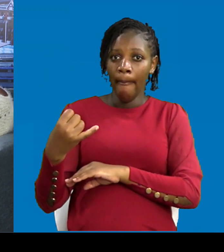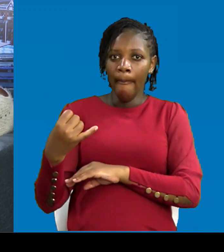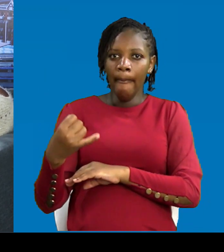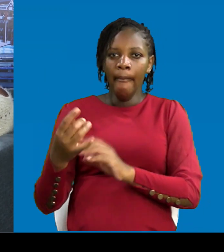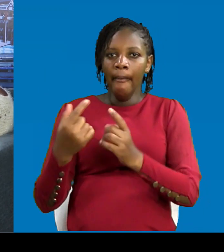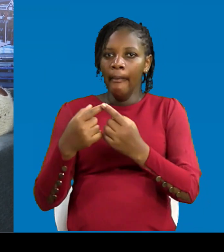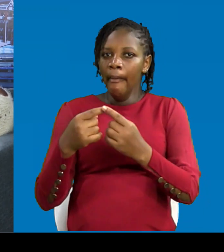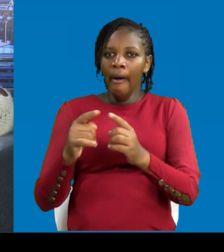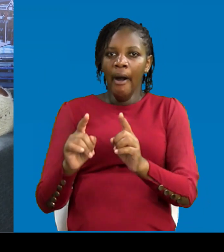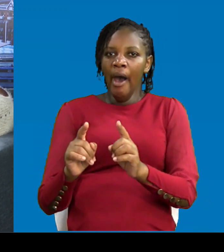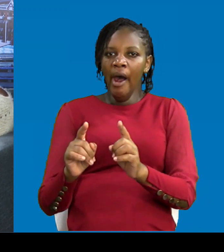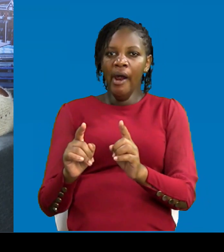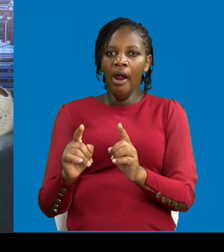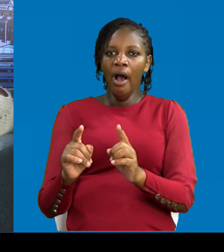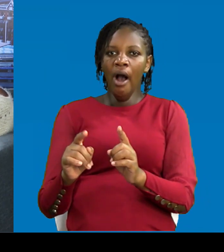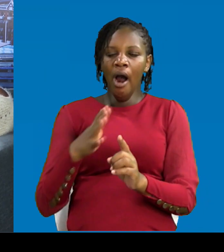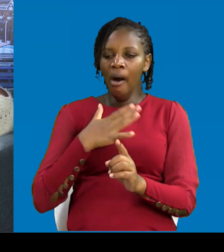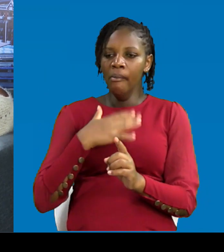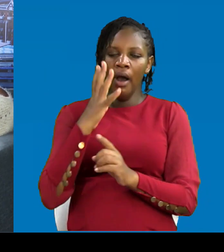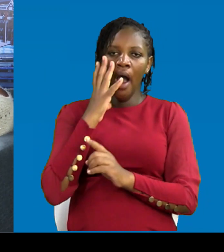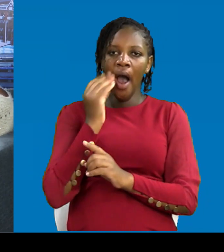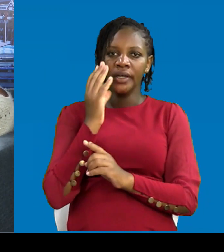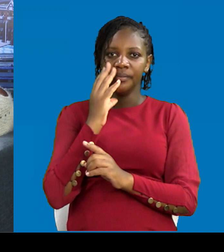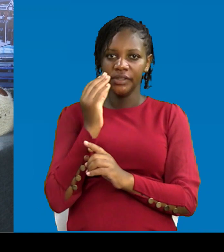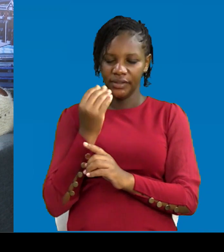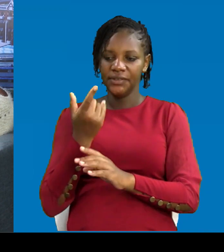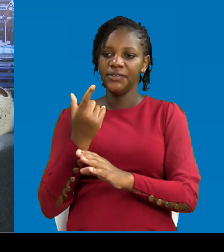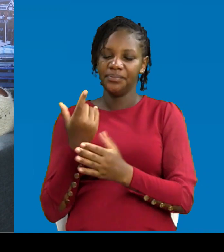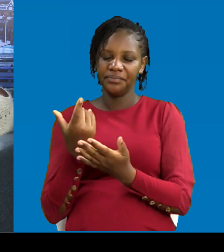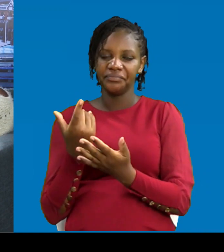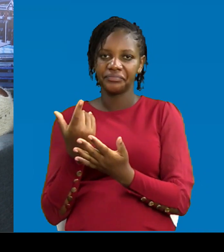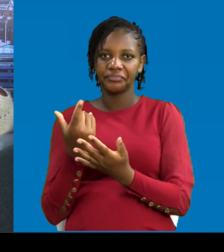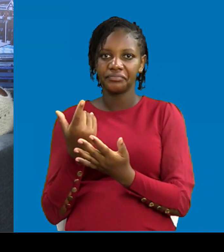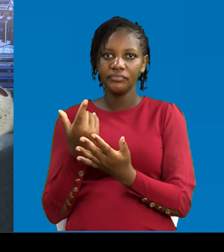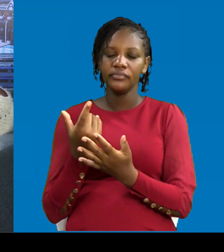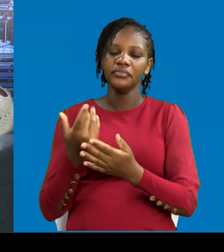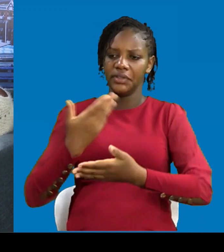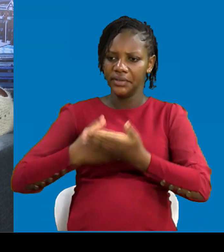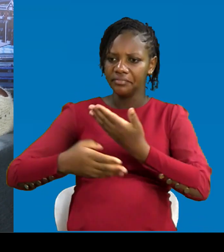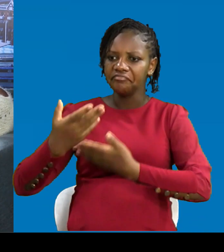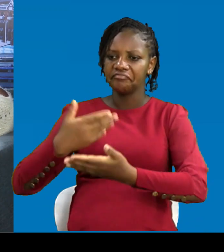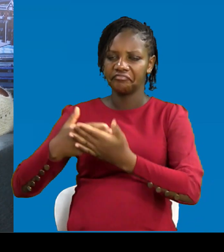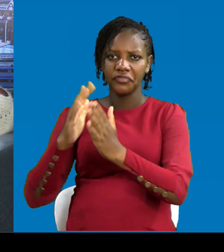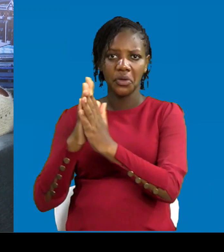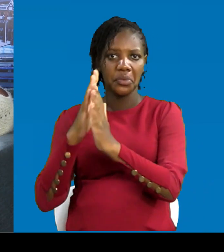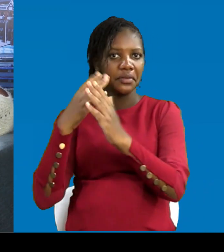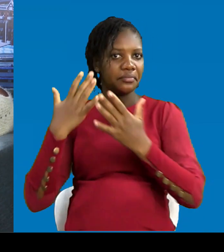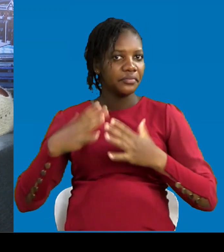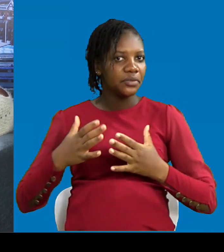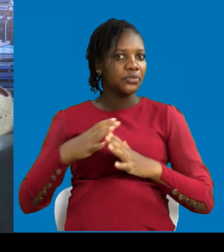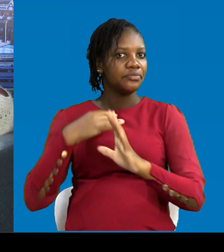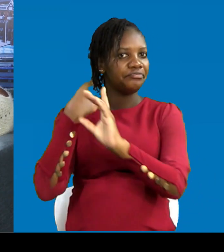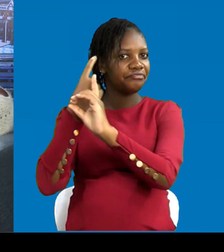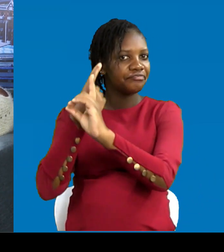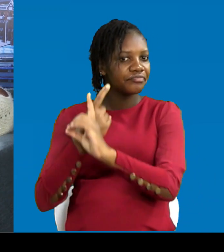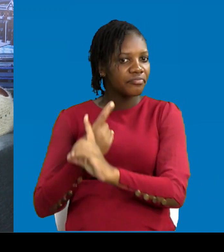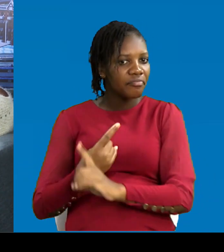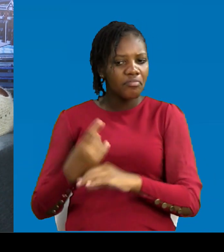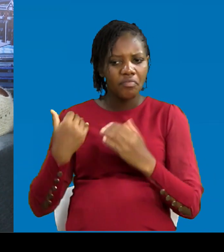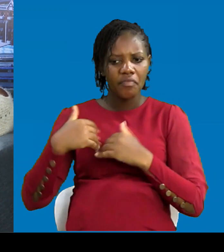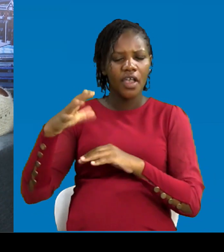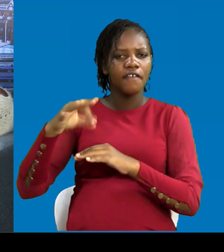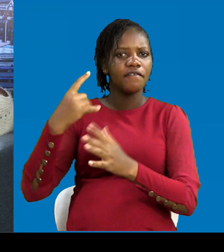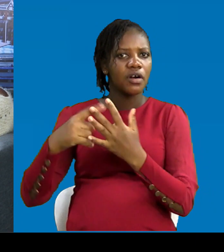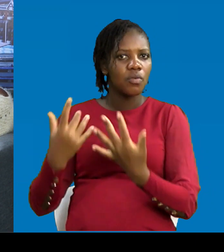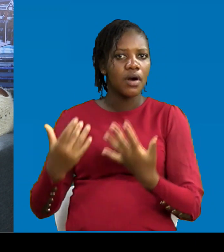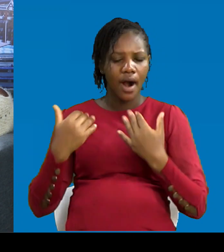journeying through, like after gaining so much experience and also interacting with different kind of people, I found out that I had